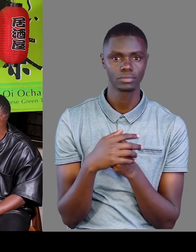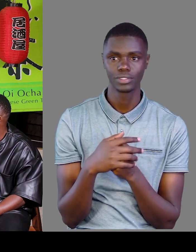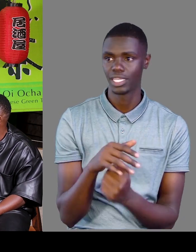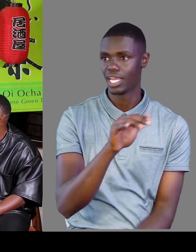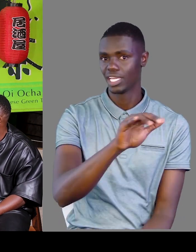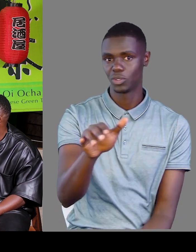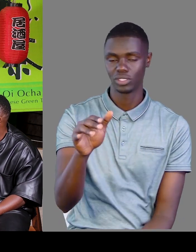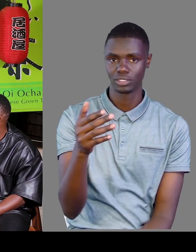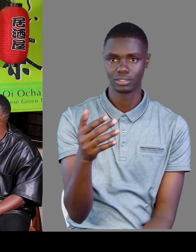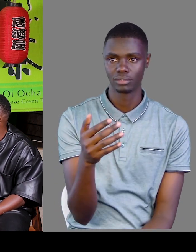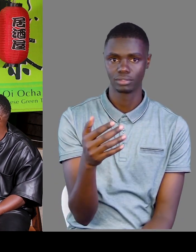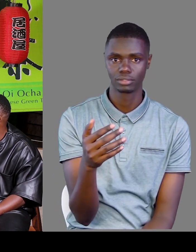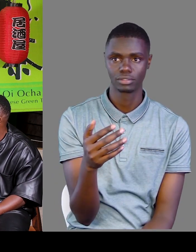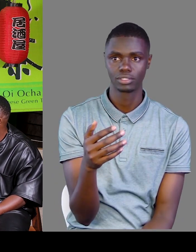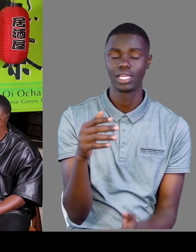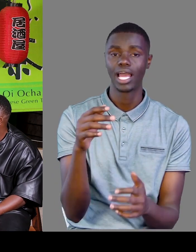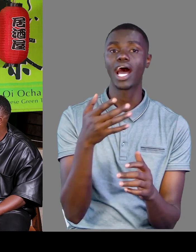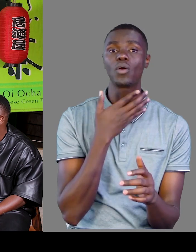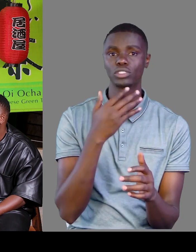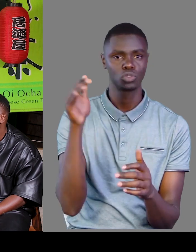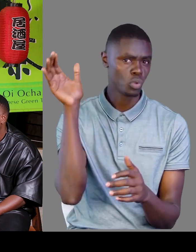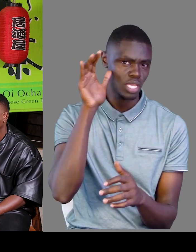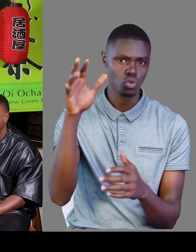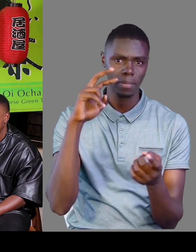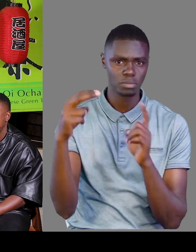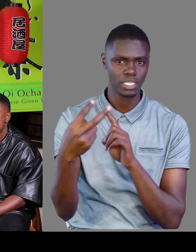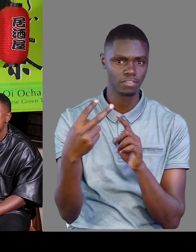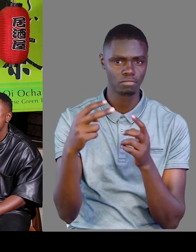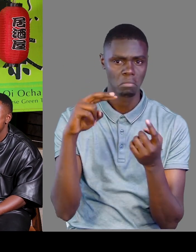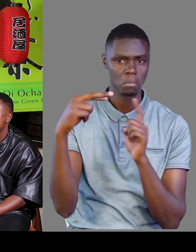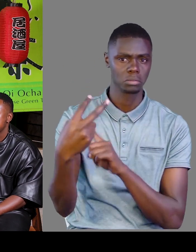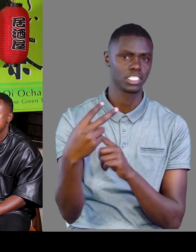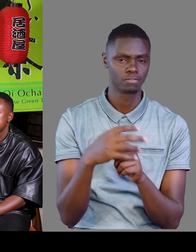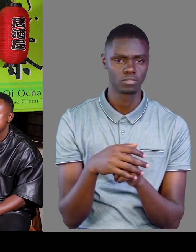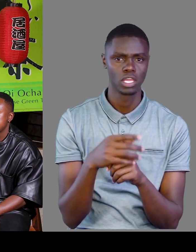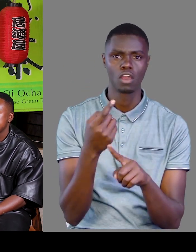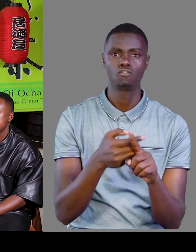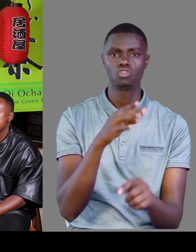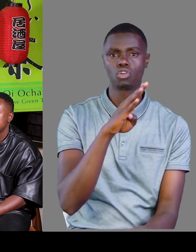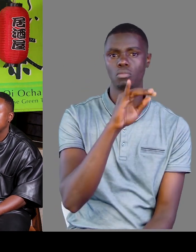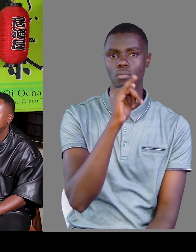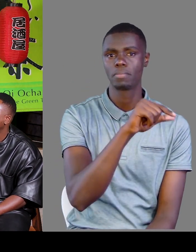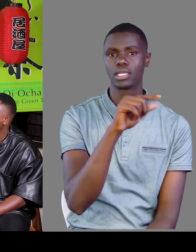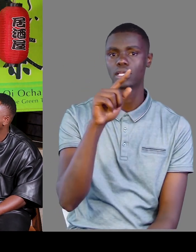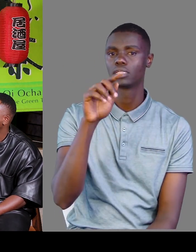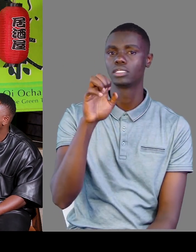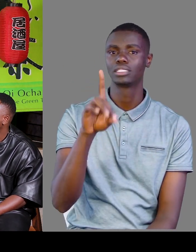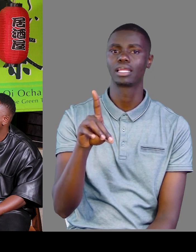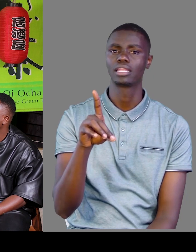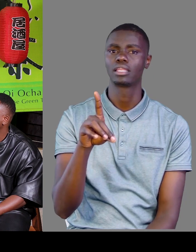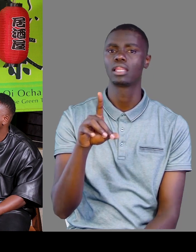he's asking who got values. To get your perspective from